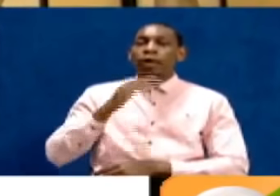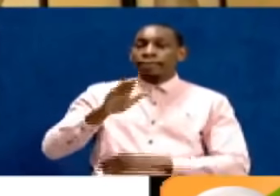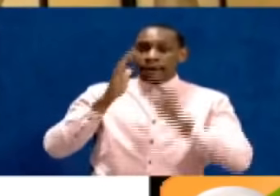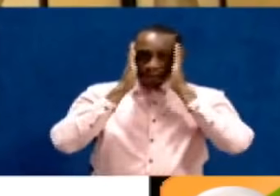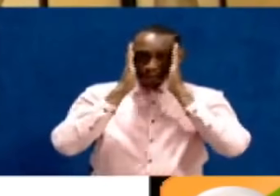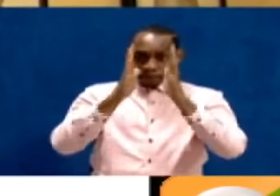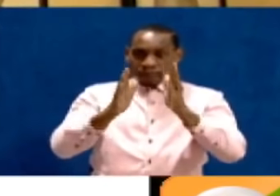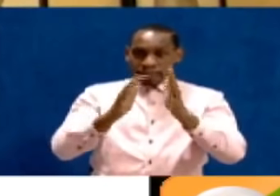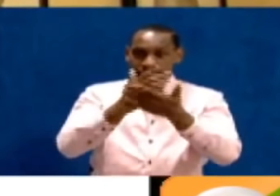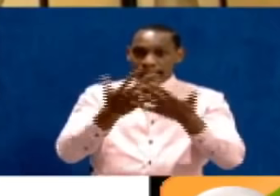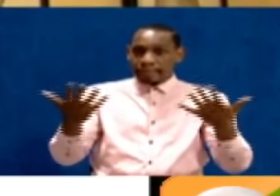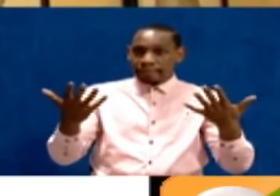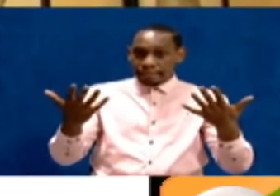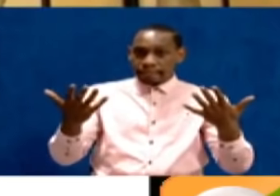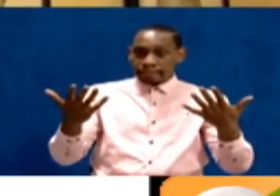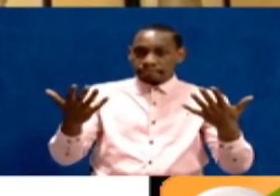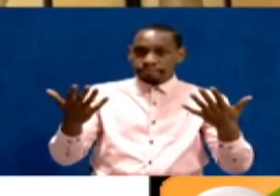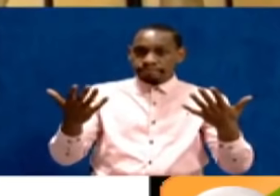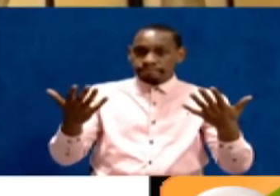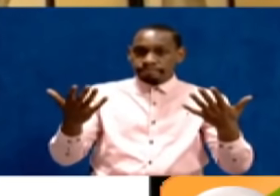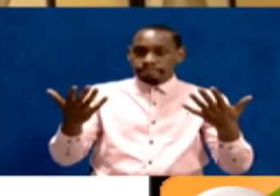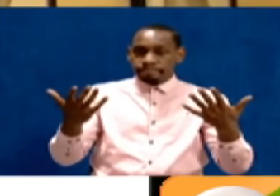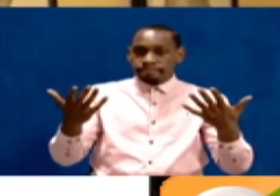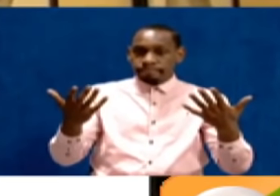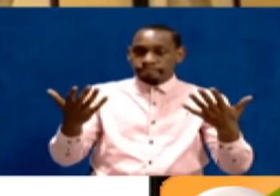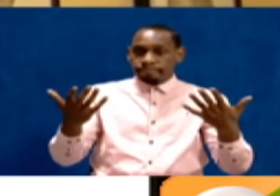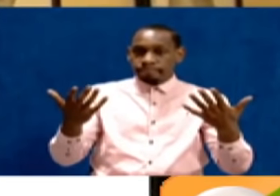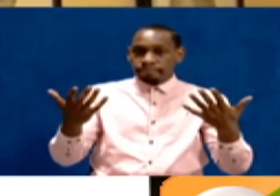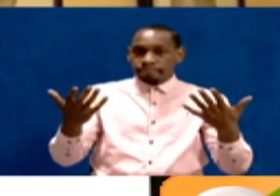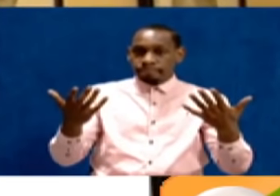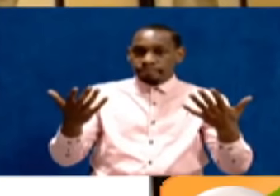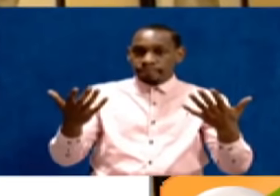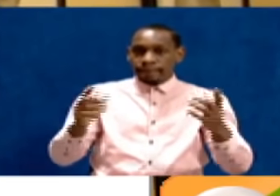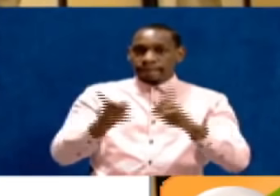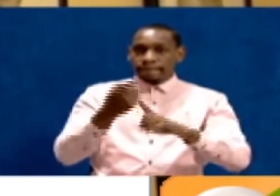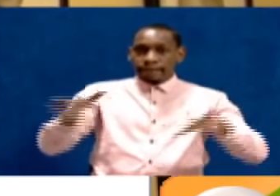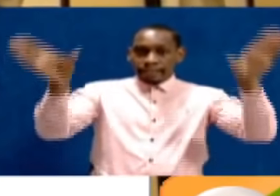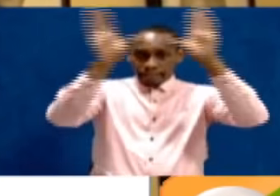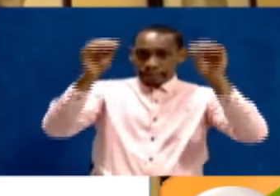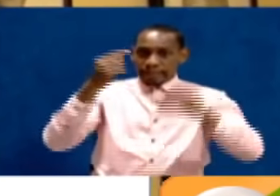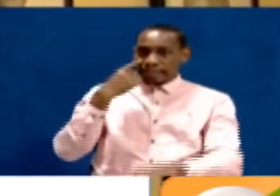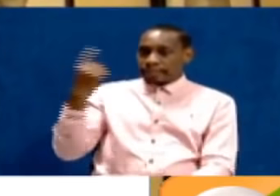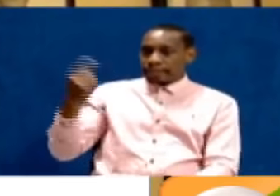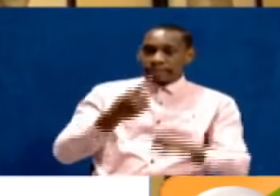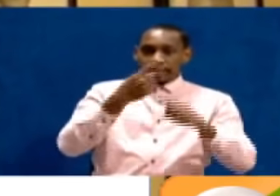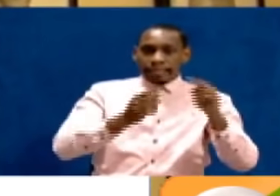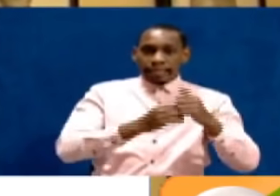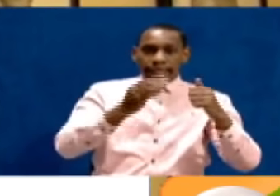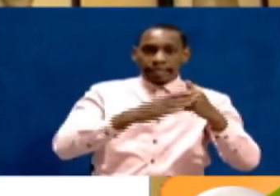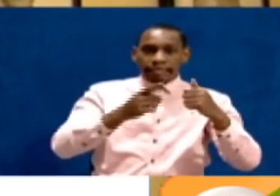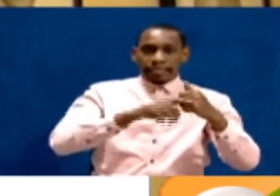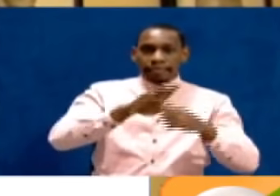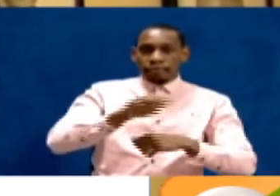attention to something here. This, just an, our first president, 1964 to